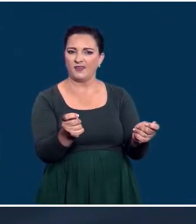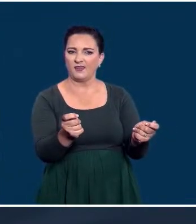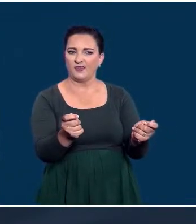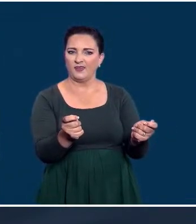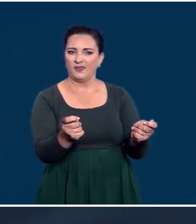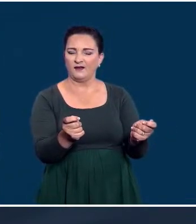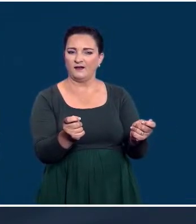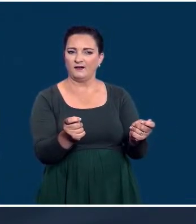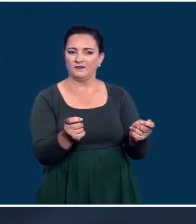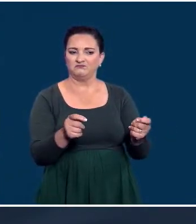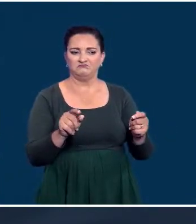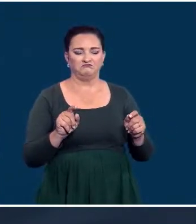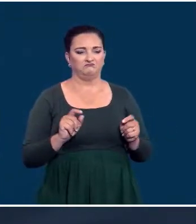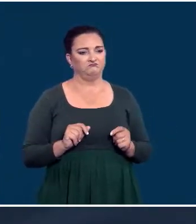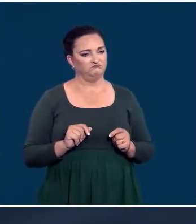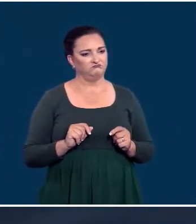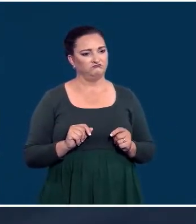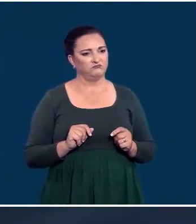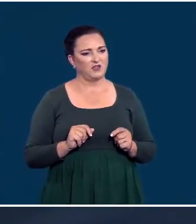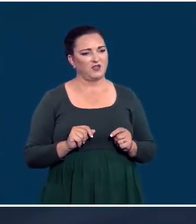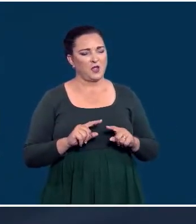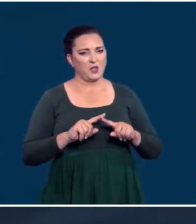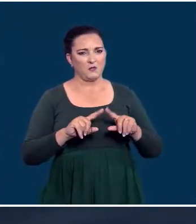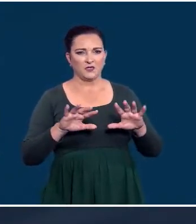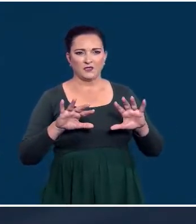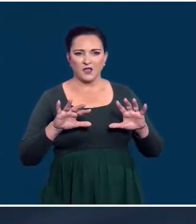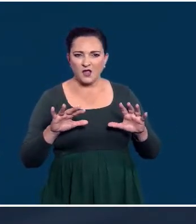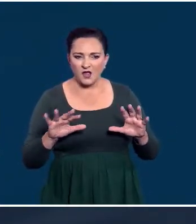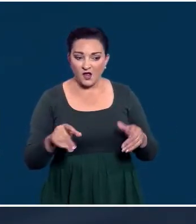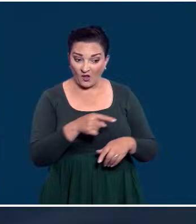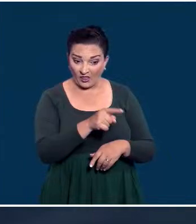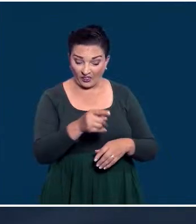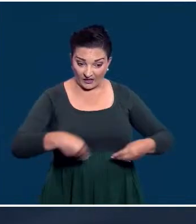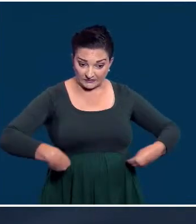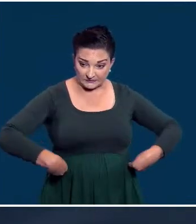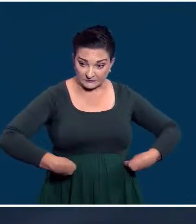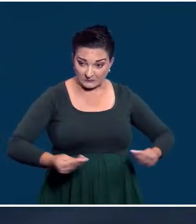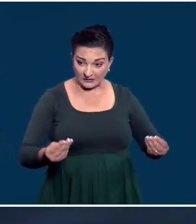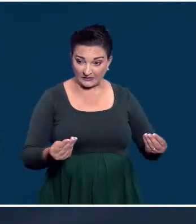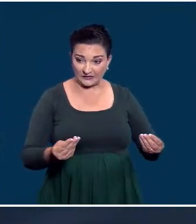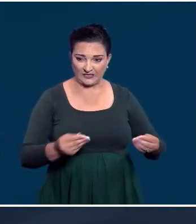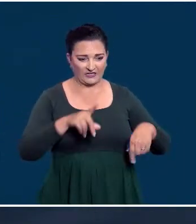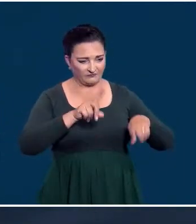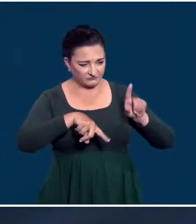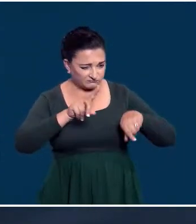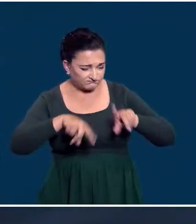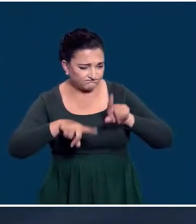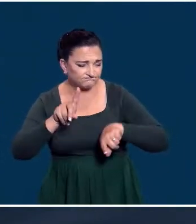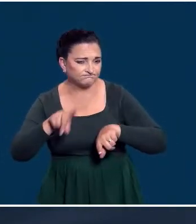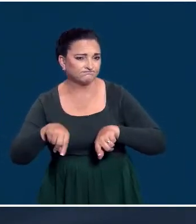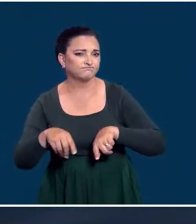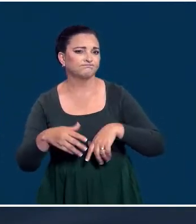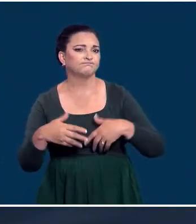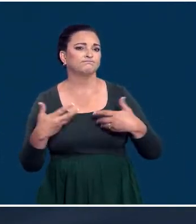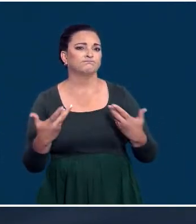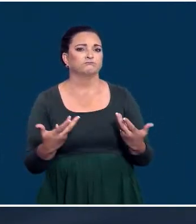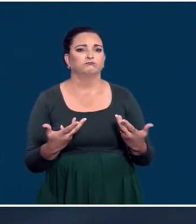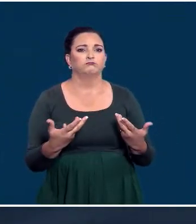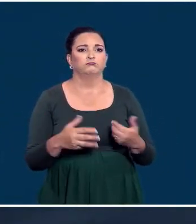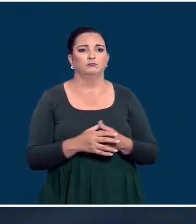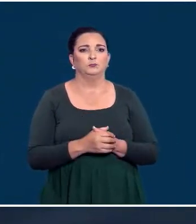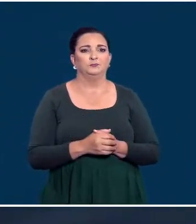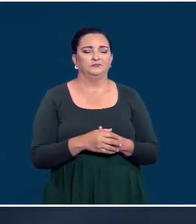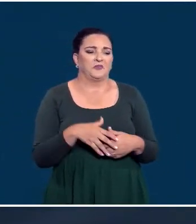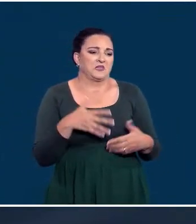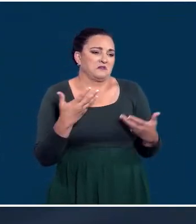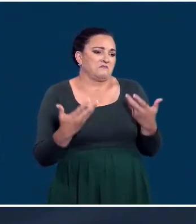They varied, and at any particular point in the economic cycle, certain drivers